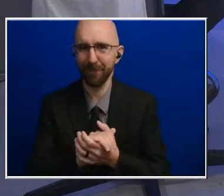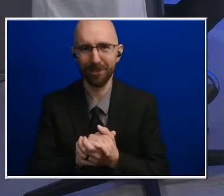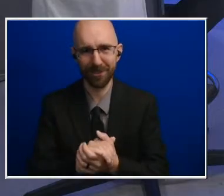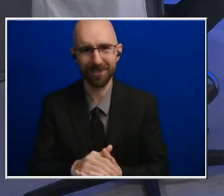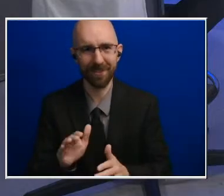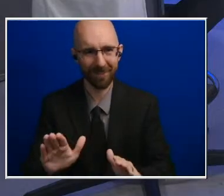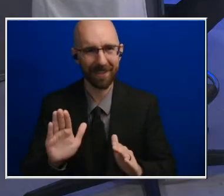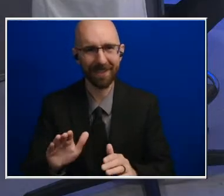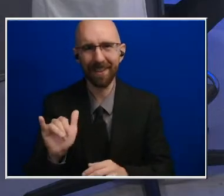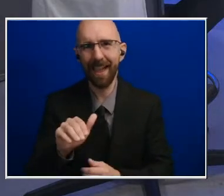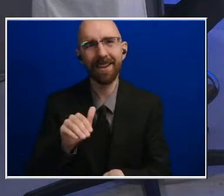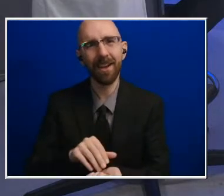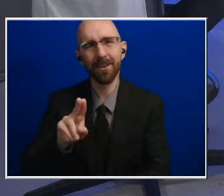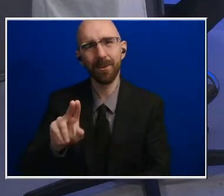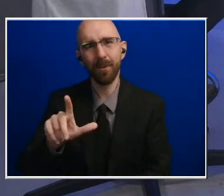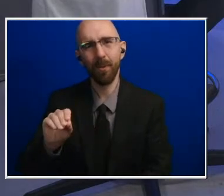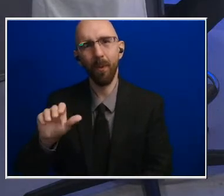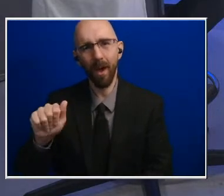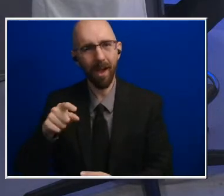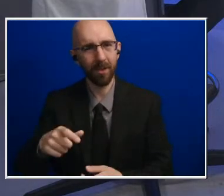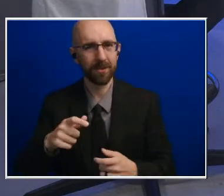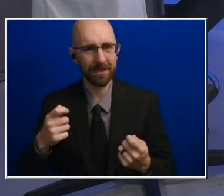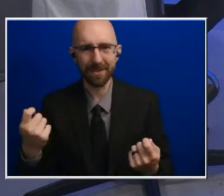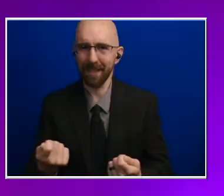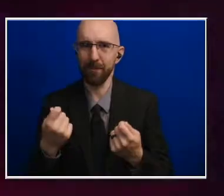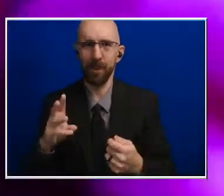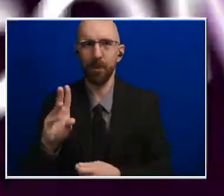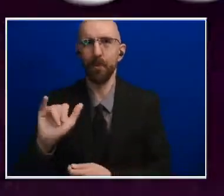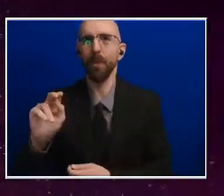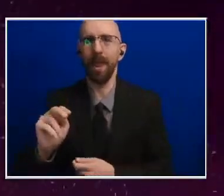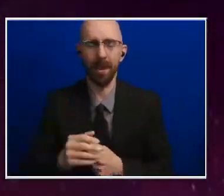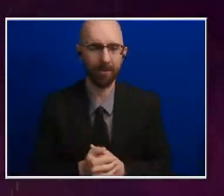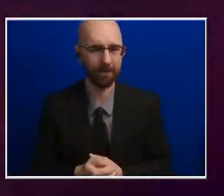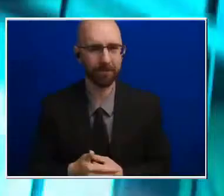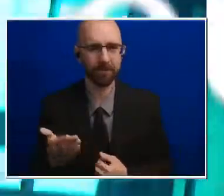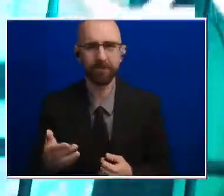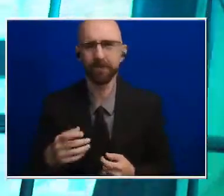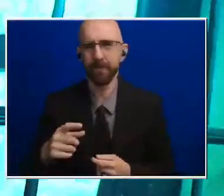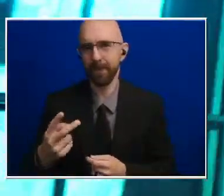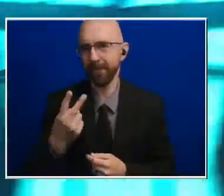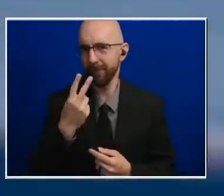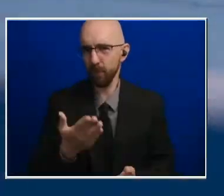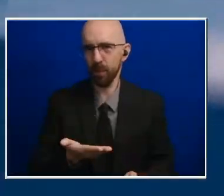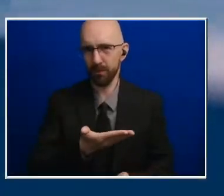you celebrate these wins. Yeah. Let's get to some questions from our viewers this morning.